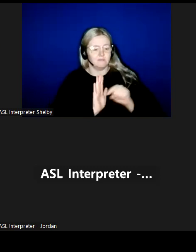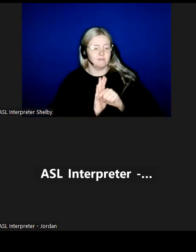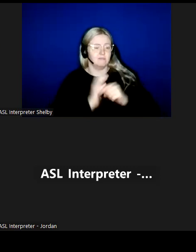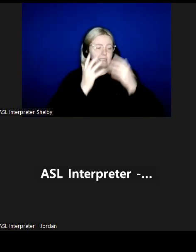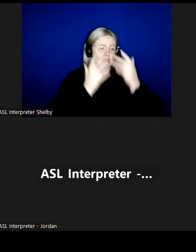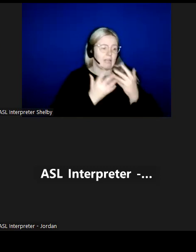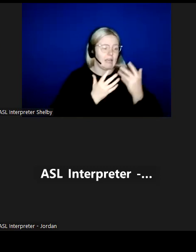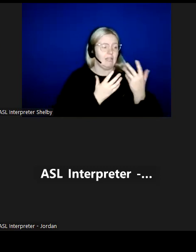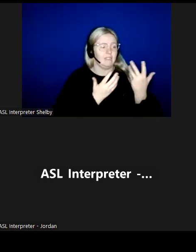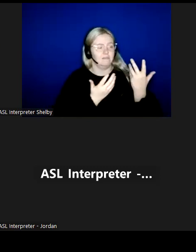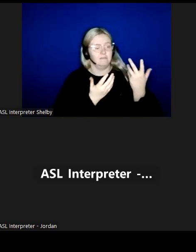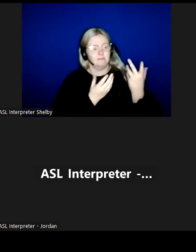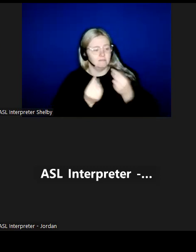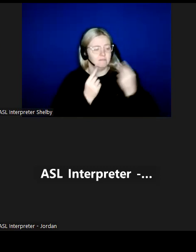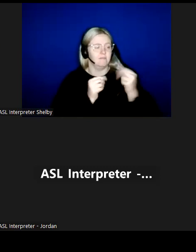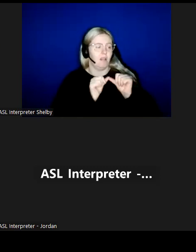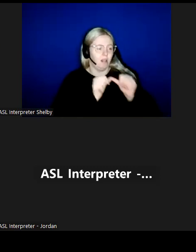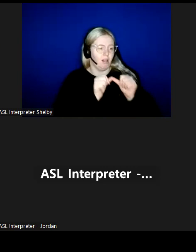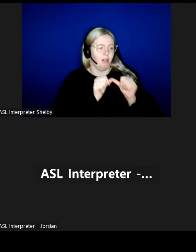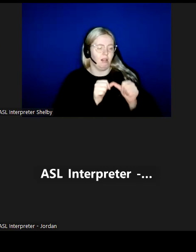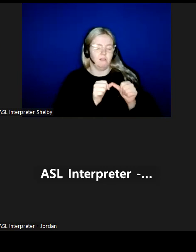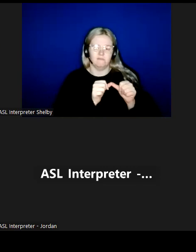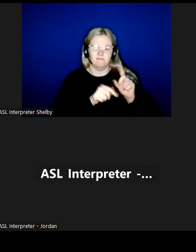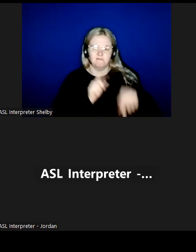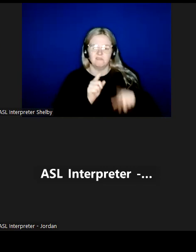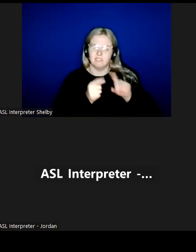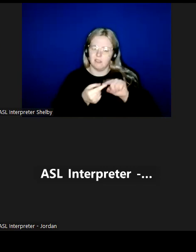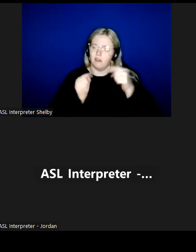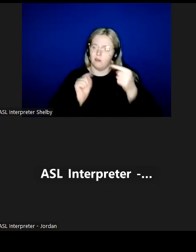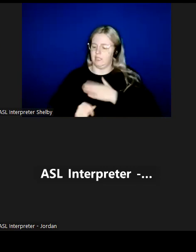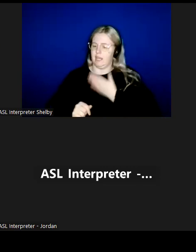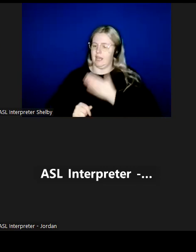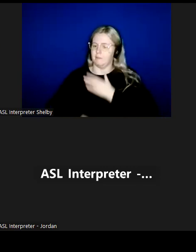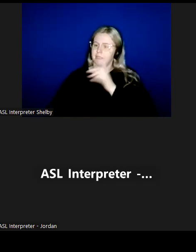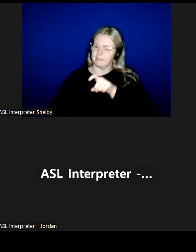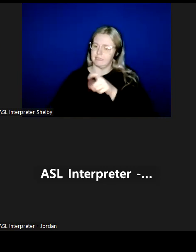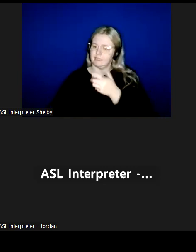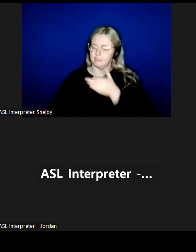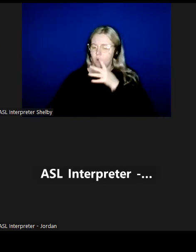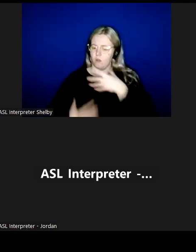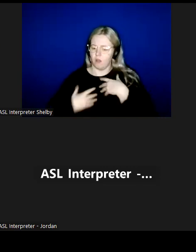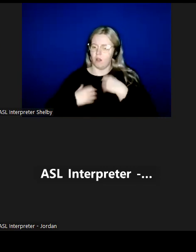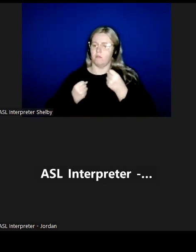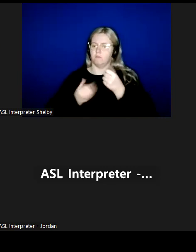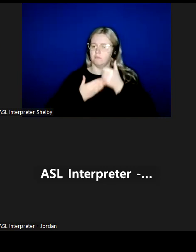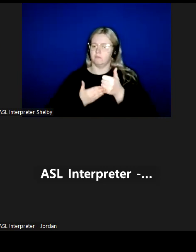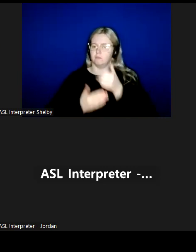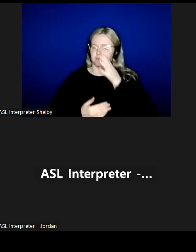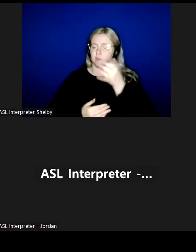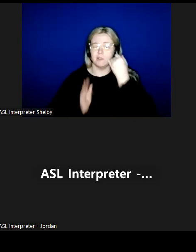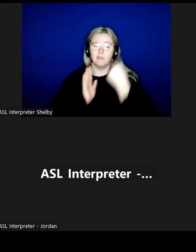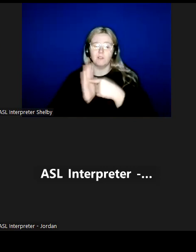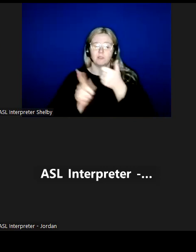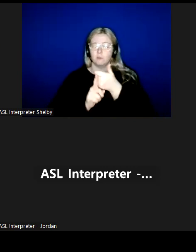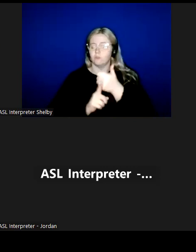negative experiences. So if you are having a good day, if you are having a moment of